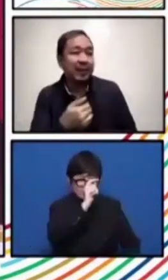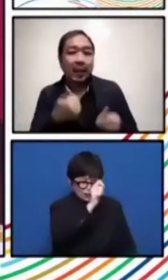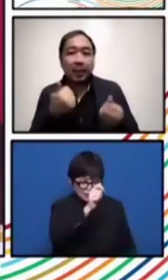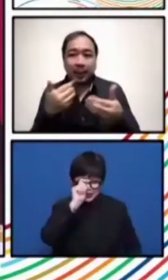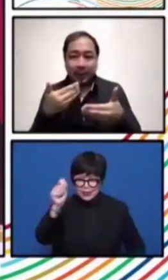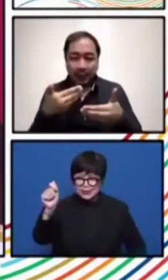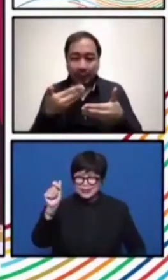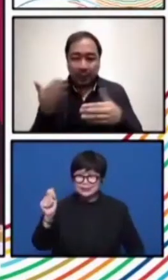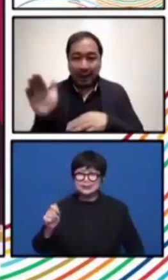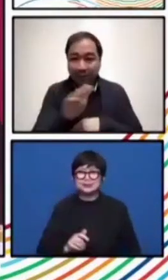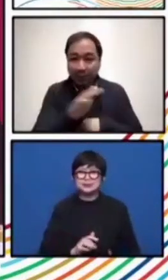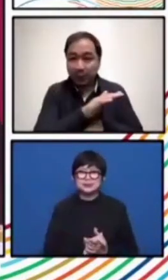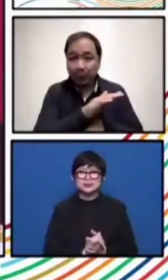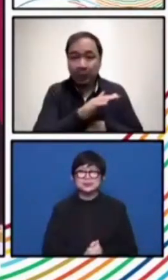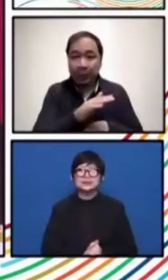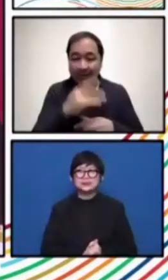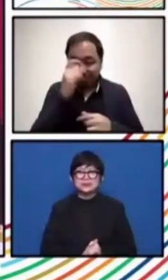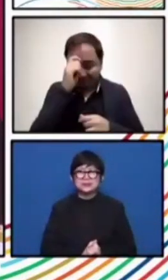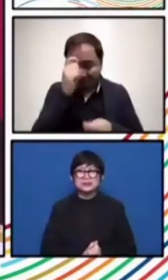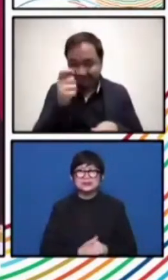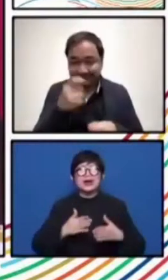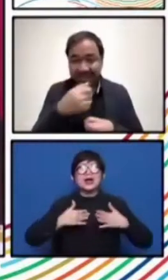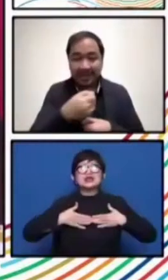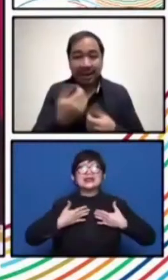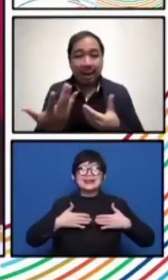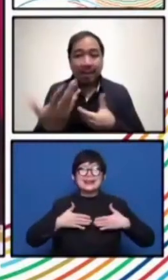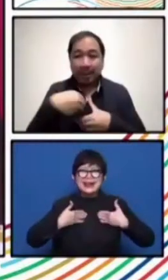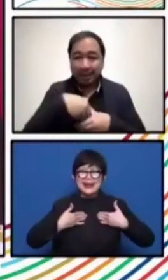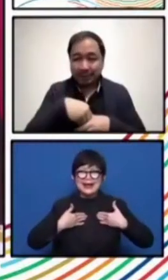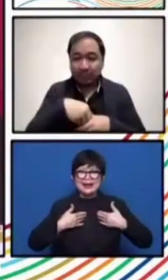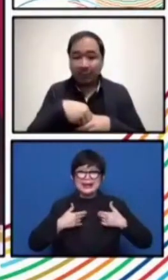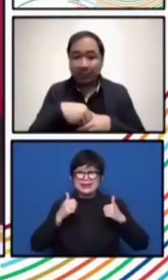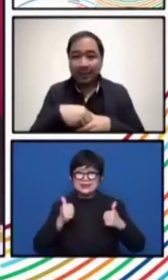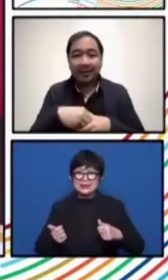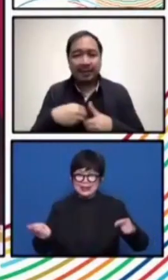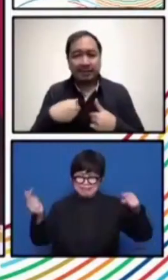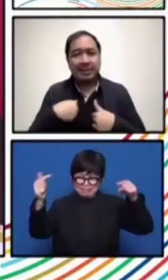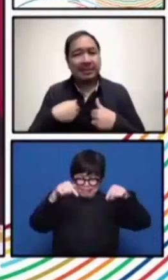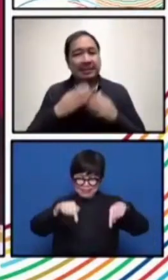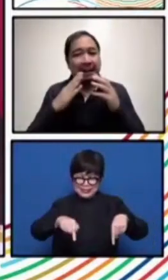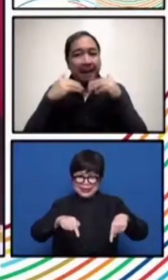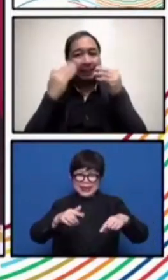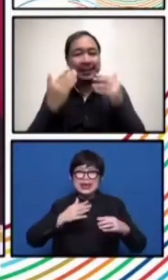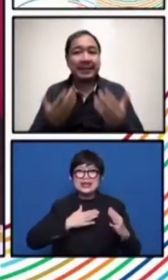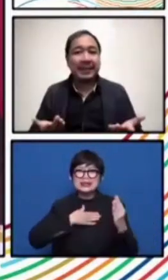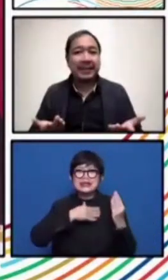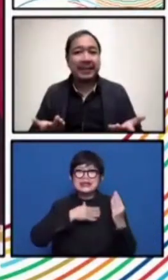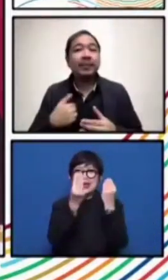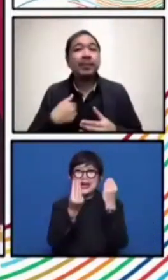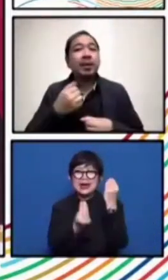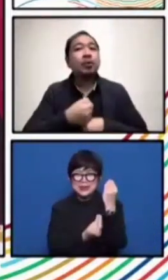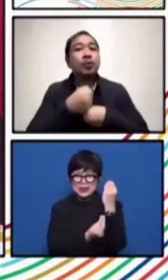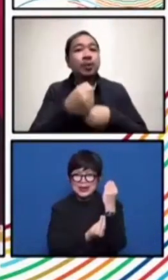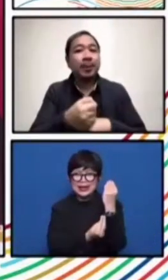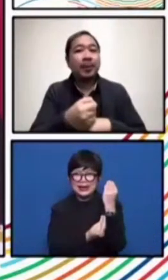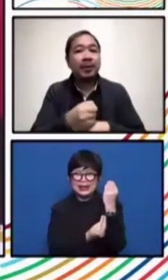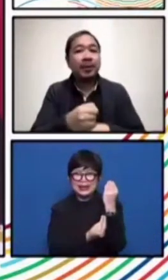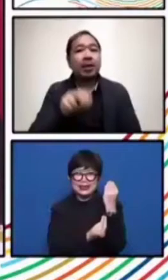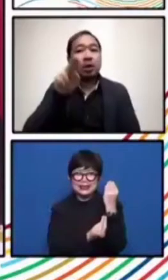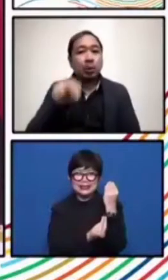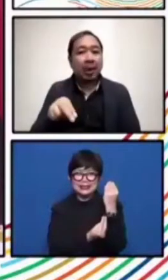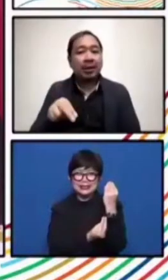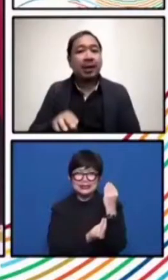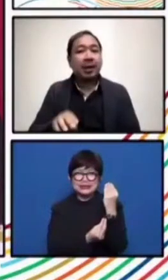it's a real pleasure to be here today I'm actually representing the United Nations resident coordinator Valerie